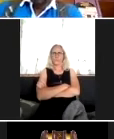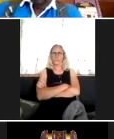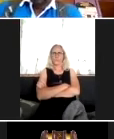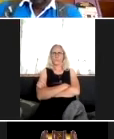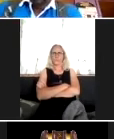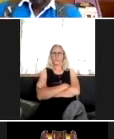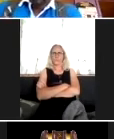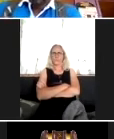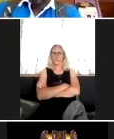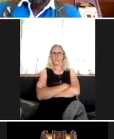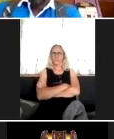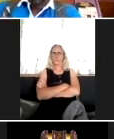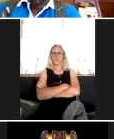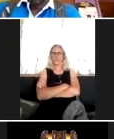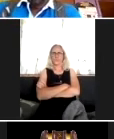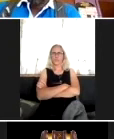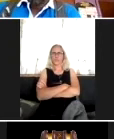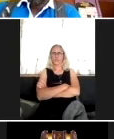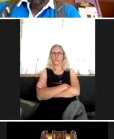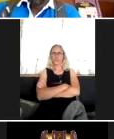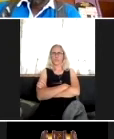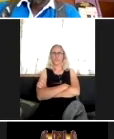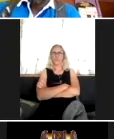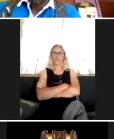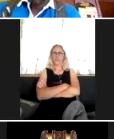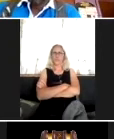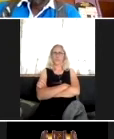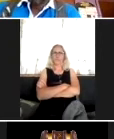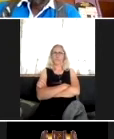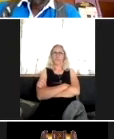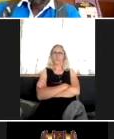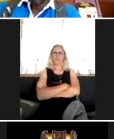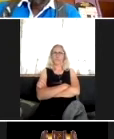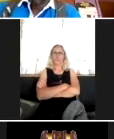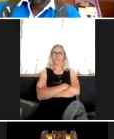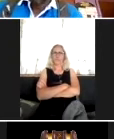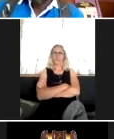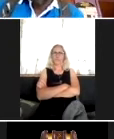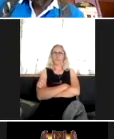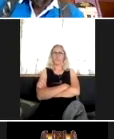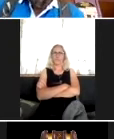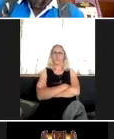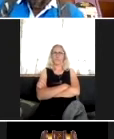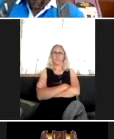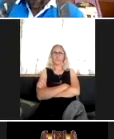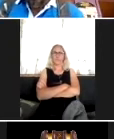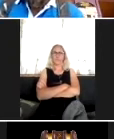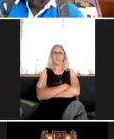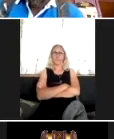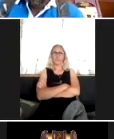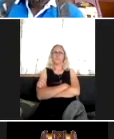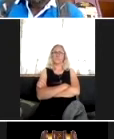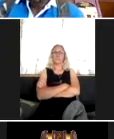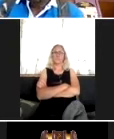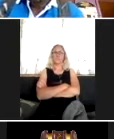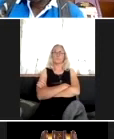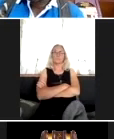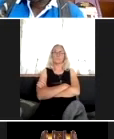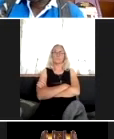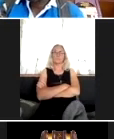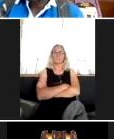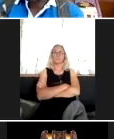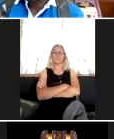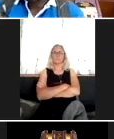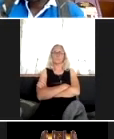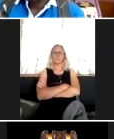planet Earth. But the truth is, we won't all rule the same way. Each to